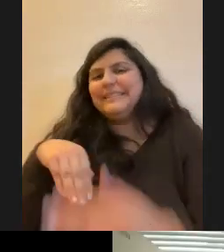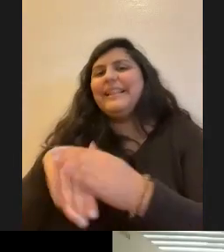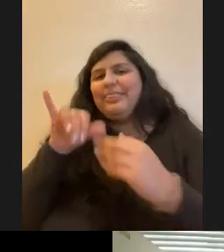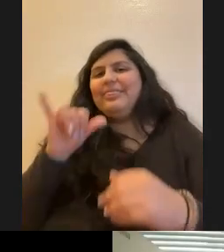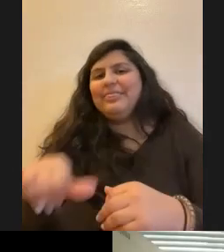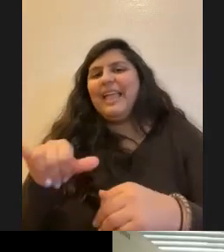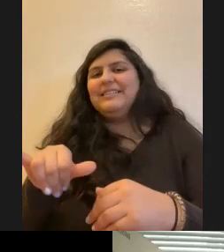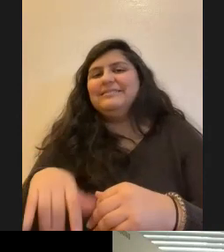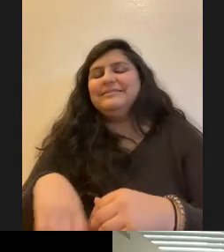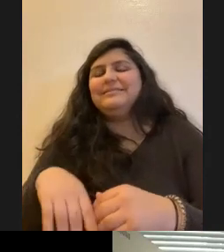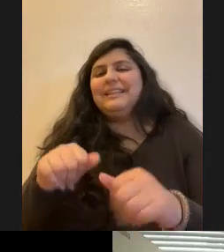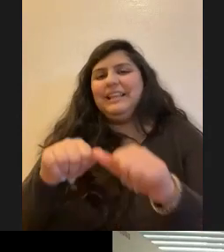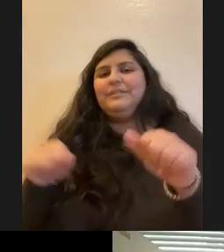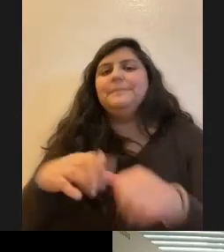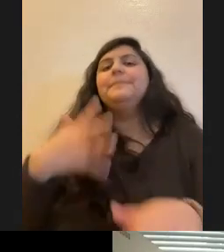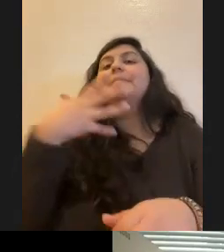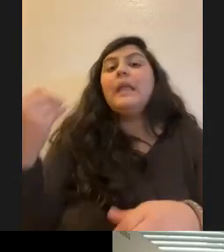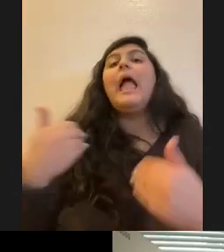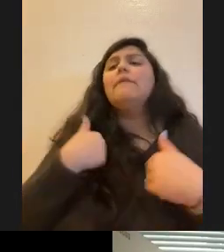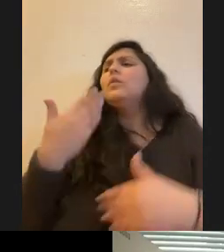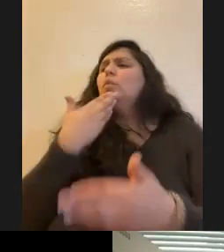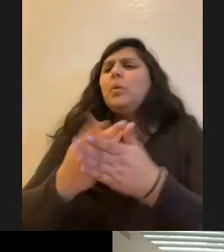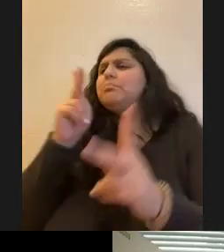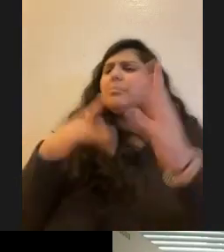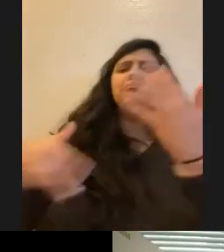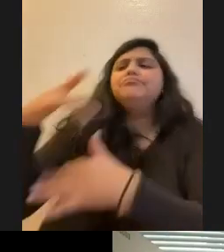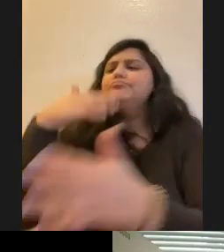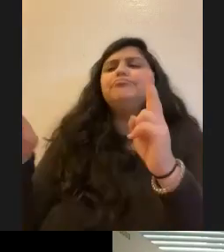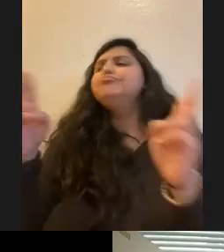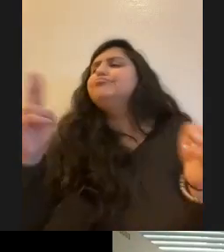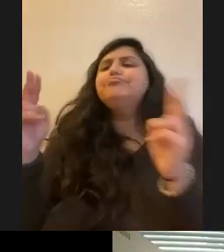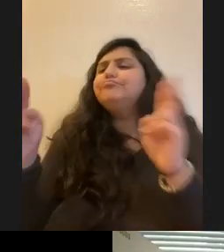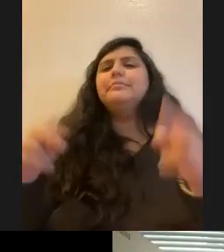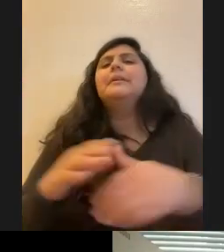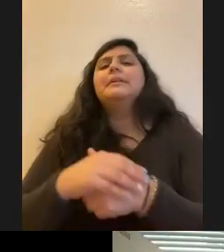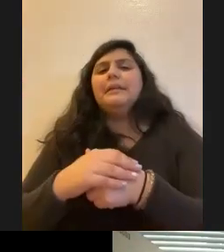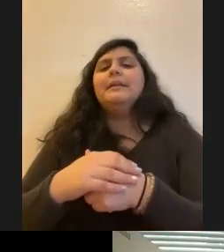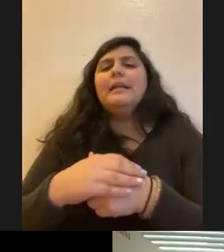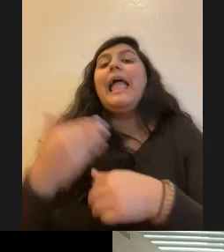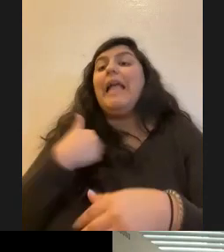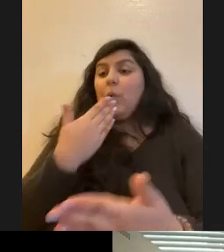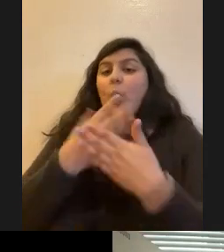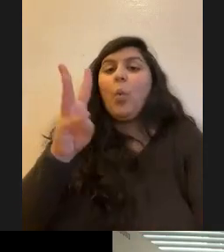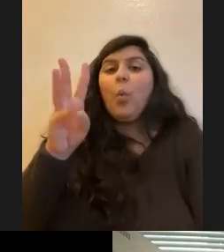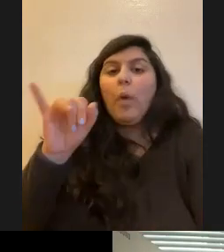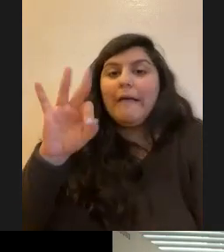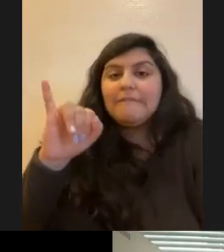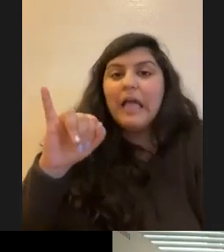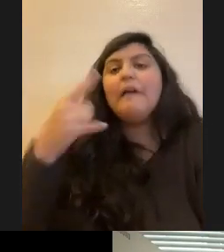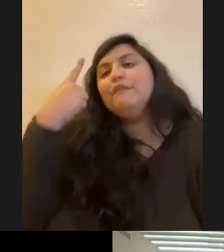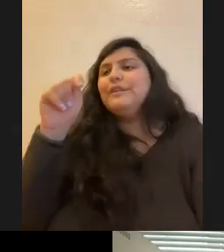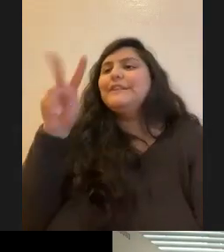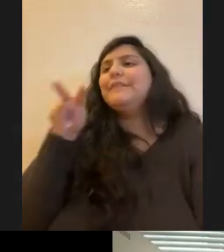there's also like a great network of people, and like we have like good enough Wi-Fi to like stream TV